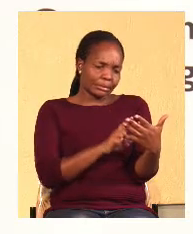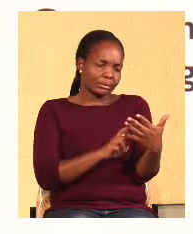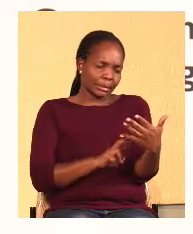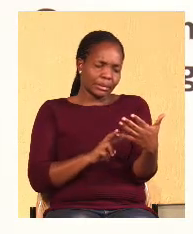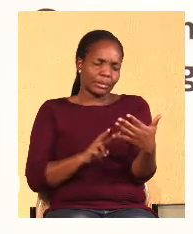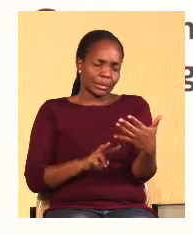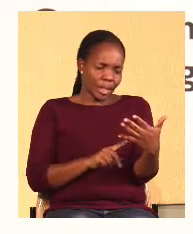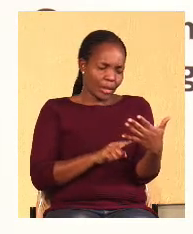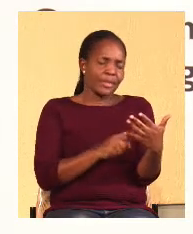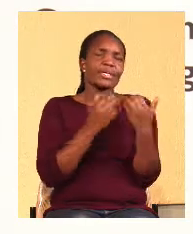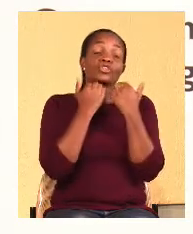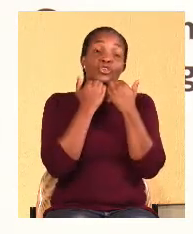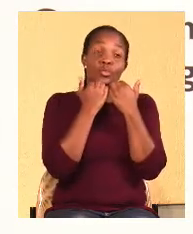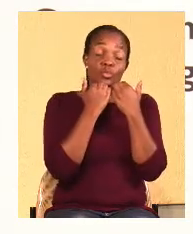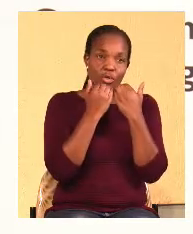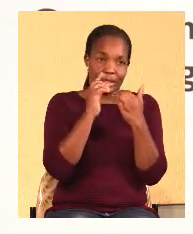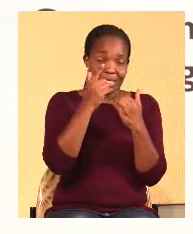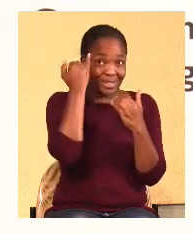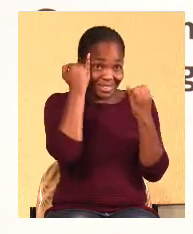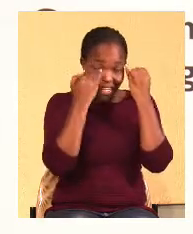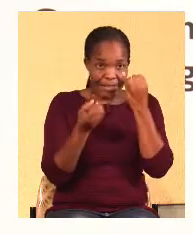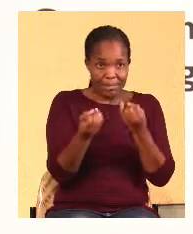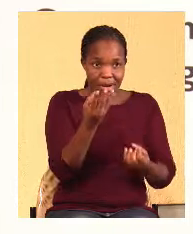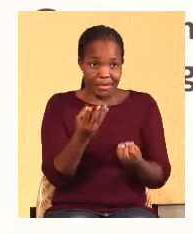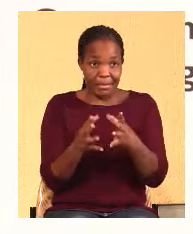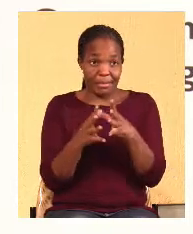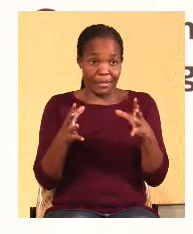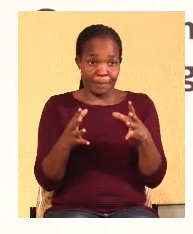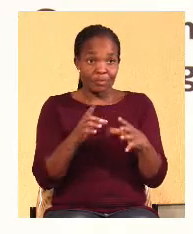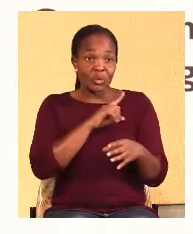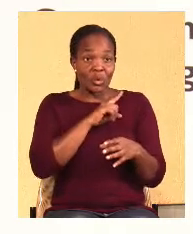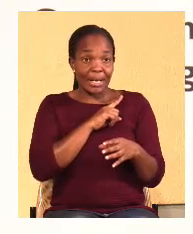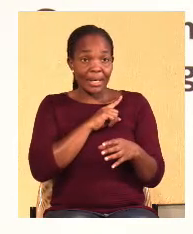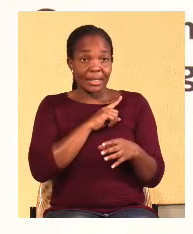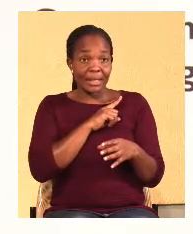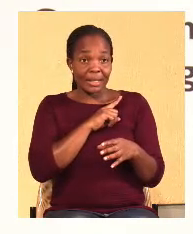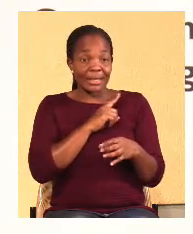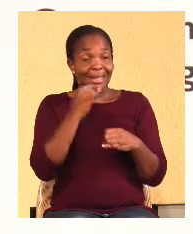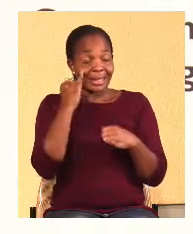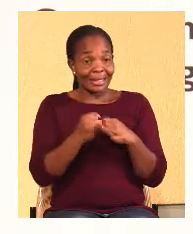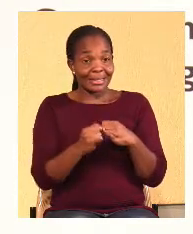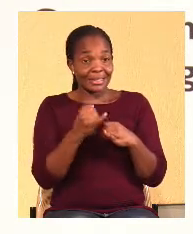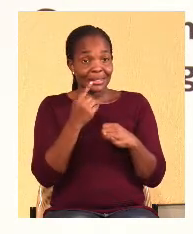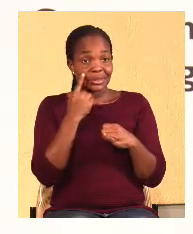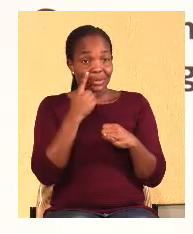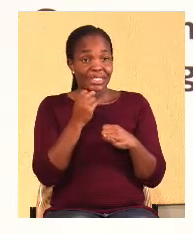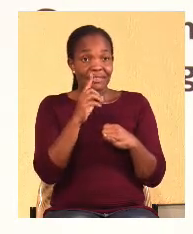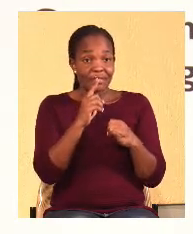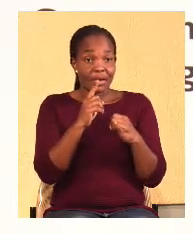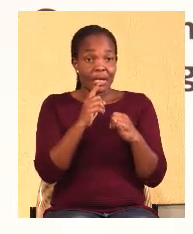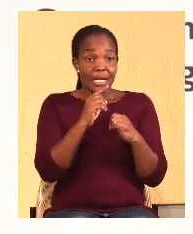purpose of this interaction with our Namibian public, is to ensure that, you know, once we've written